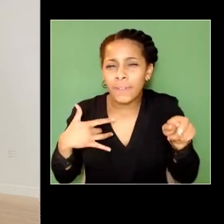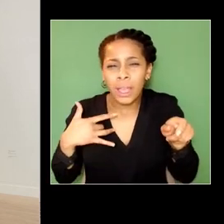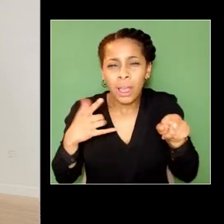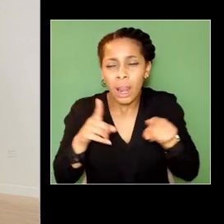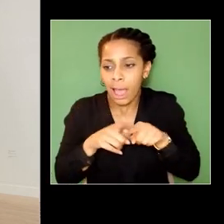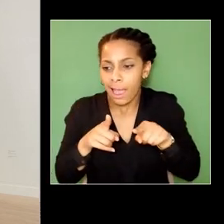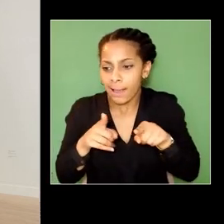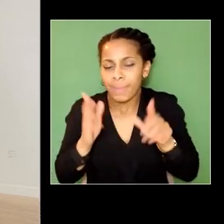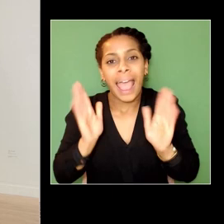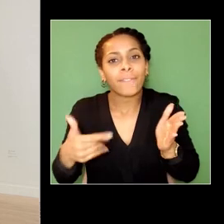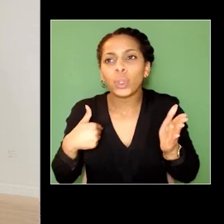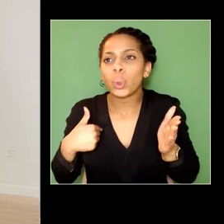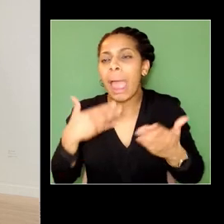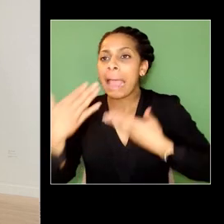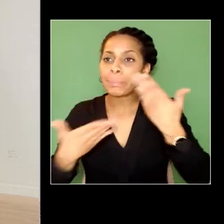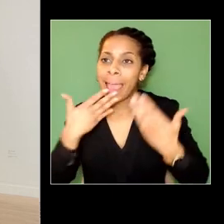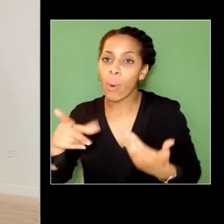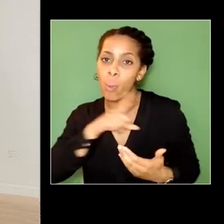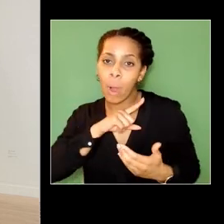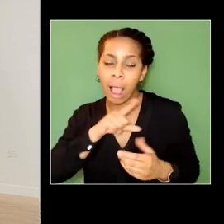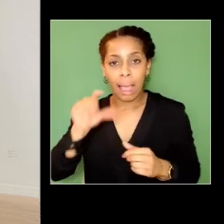A, explain it, B, justify it,